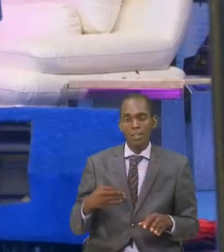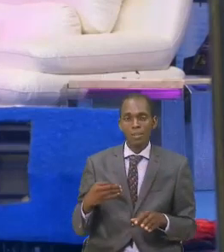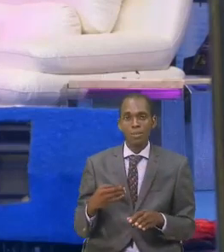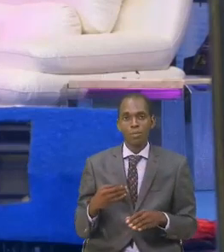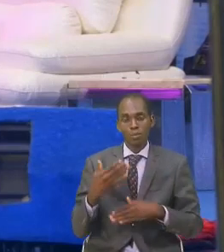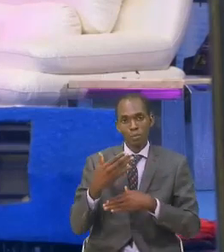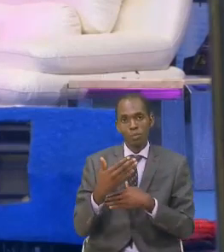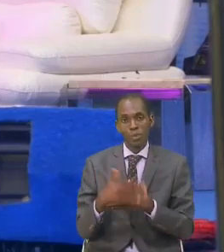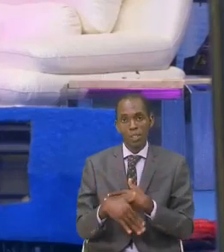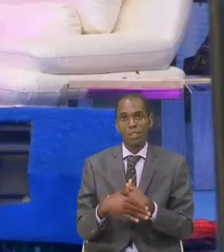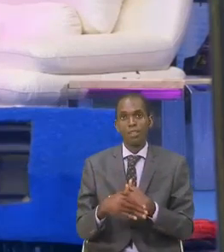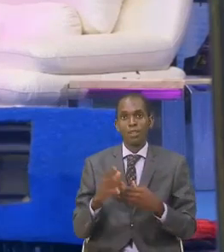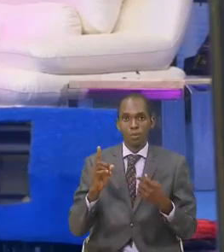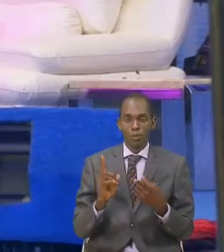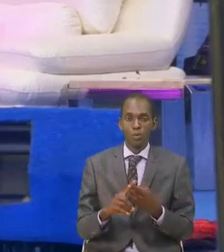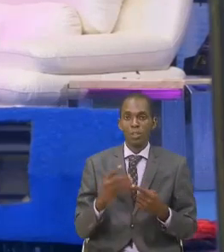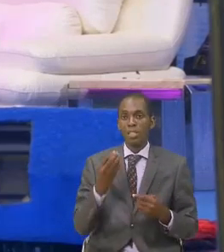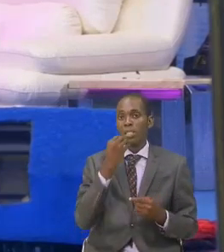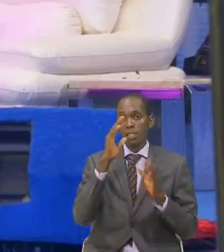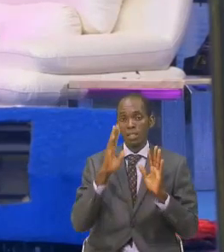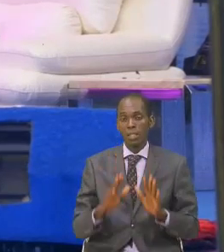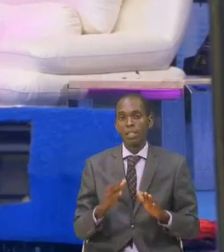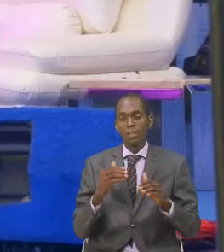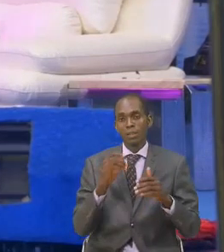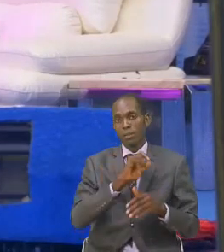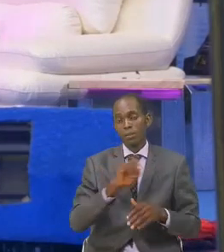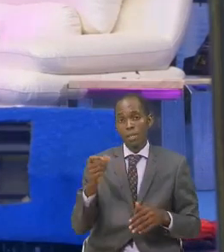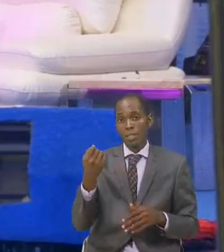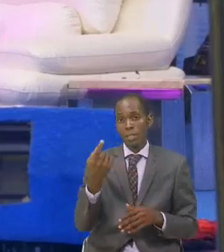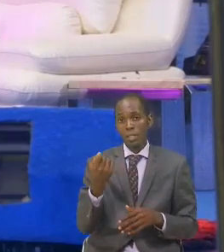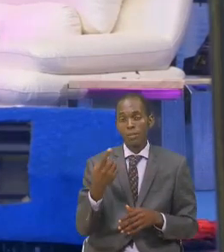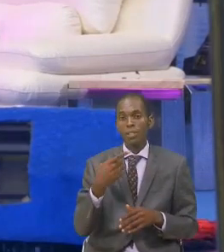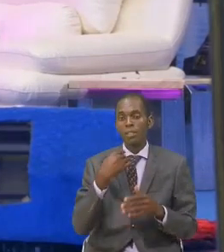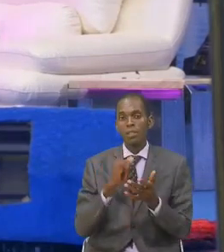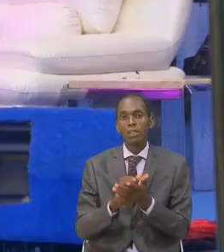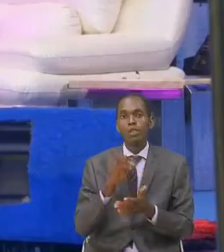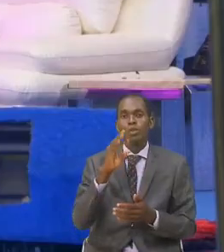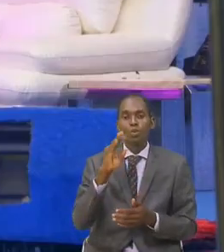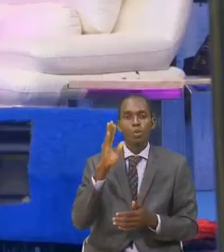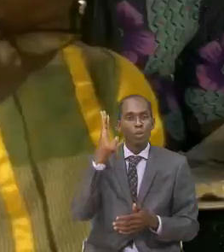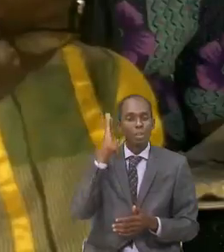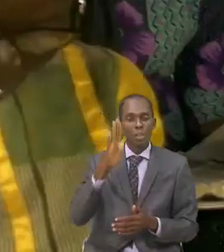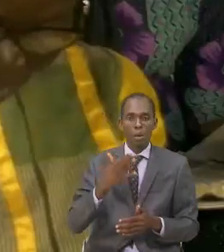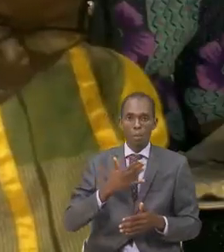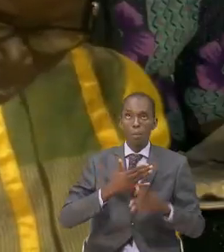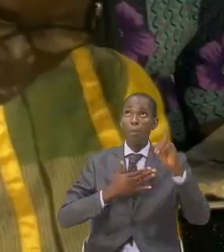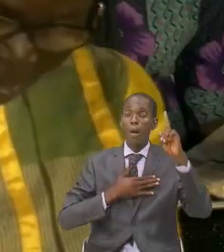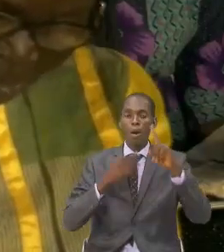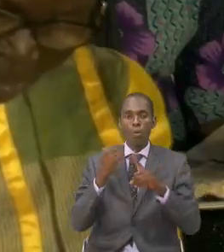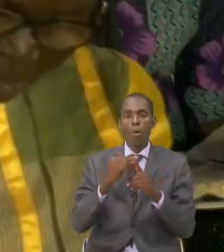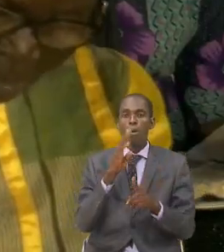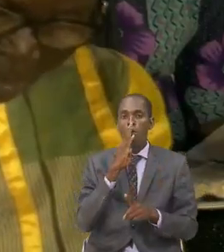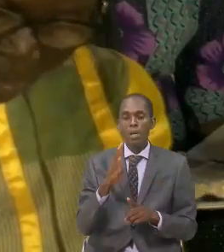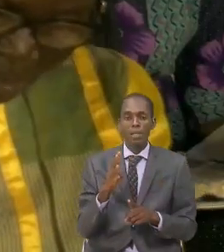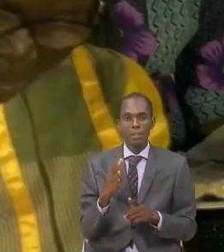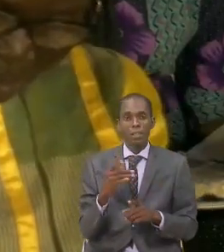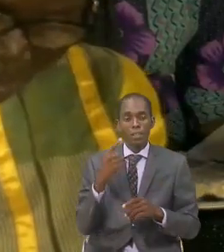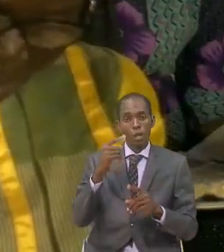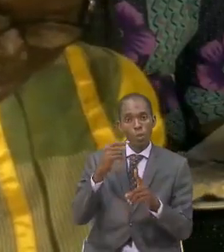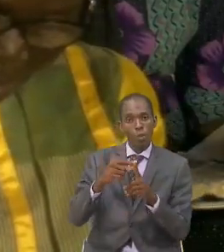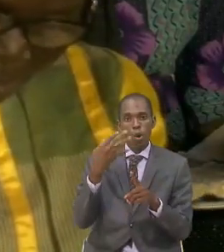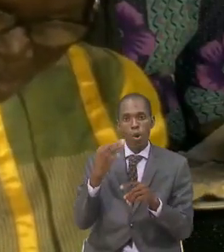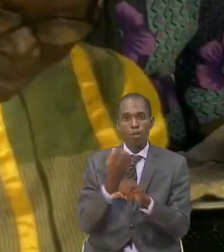and bread to the eater. Then in verse 11, so shall my word be that goeth